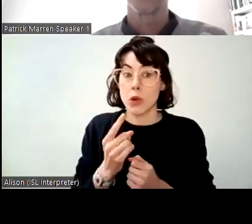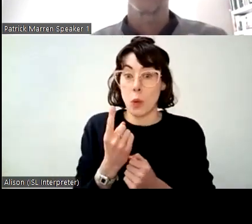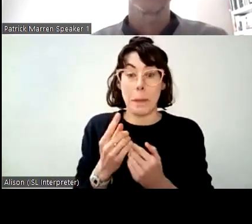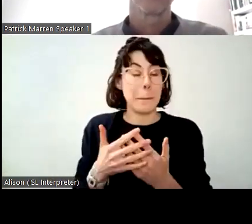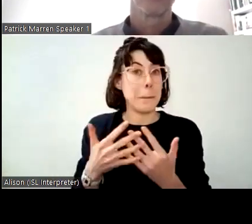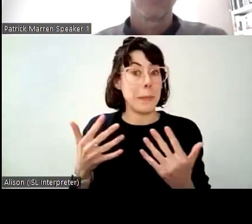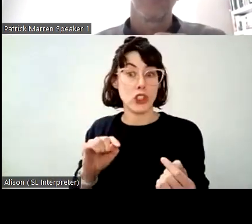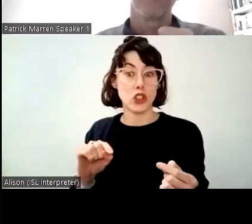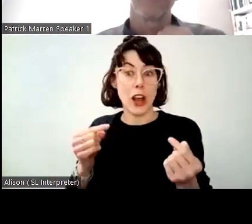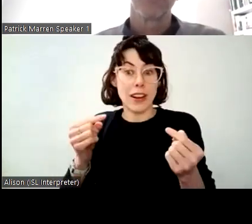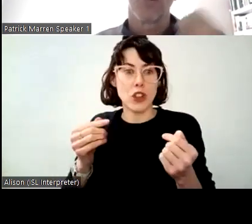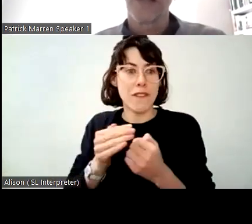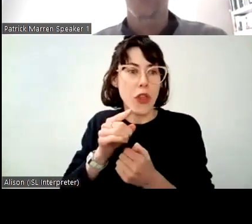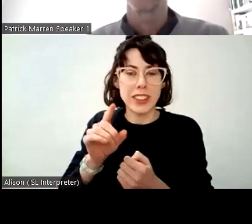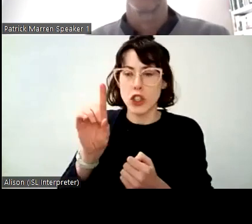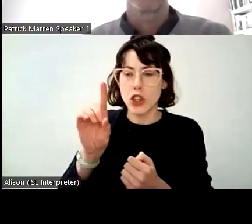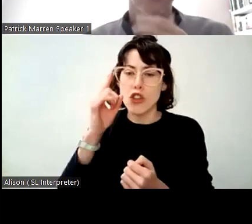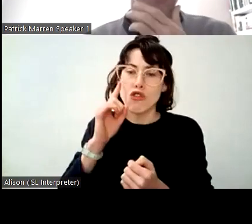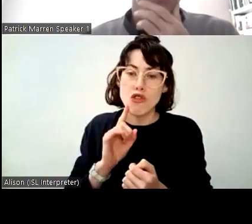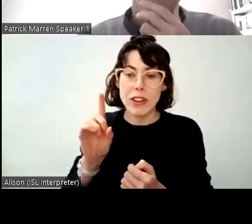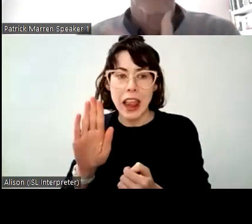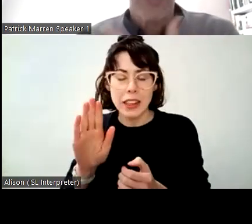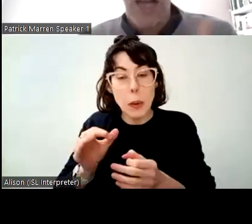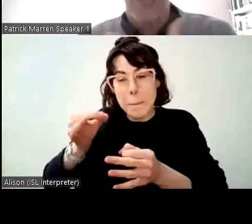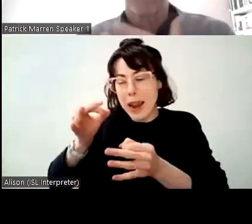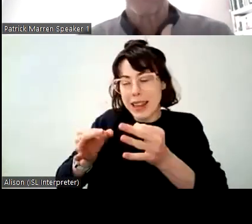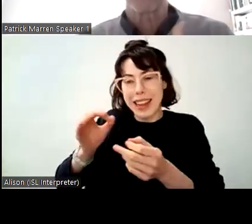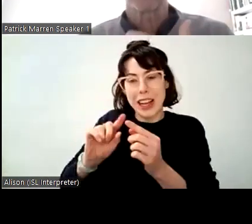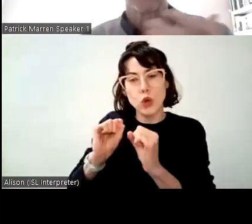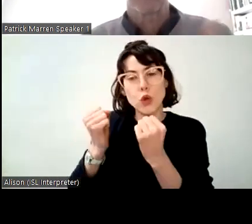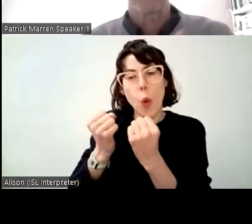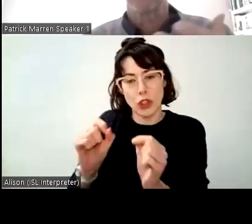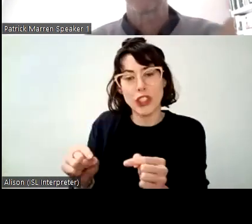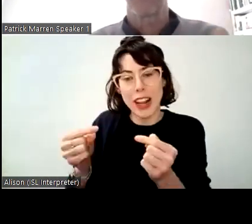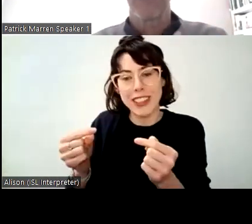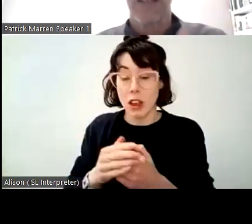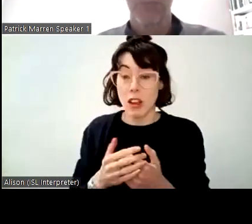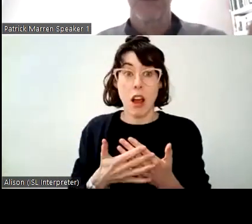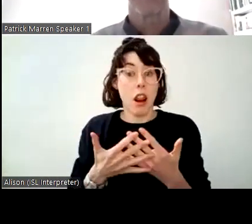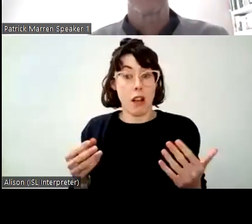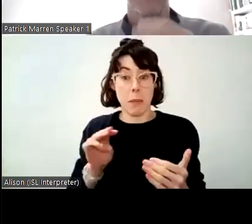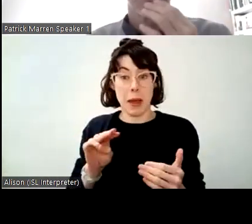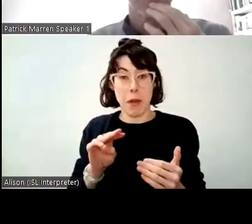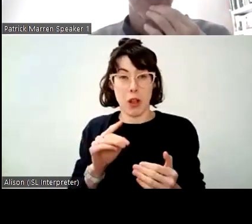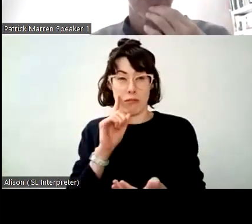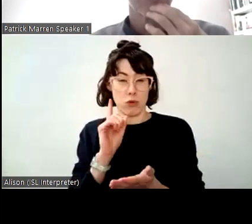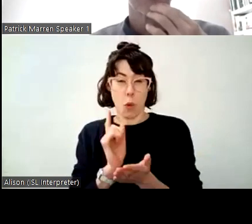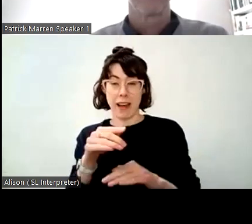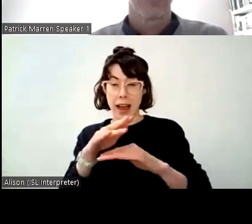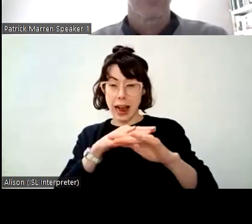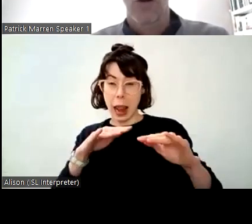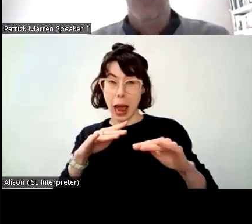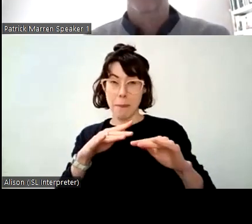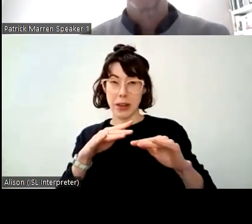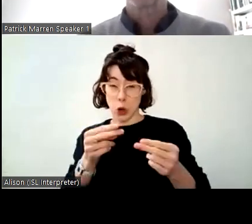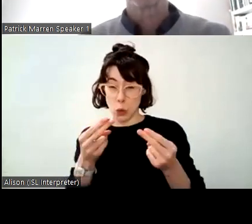social challenges of rolling out renewable systems. We still have people who disbelieve that we need to bring about this sort of change.